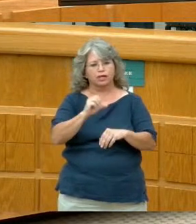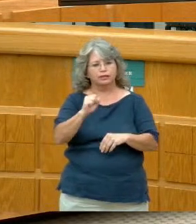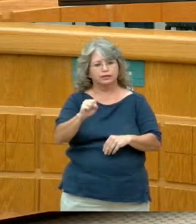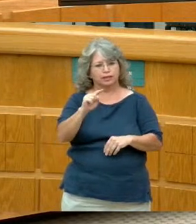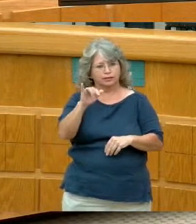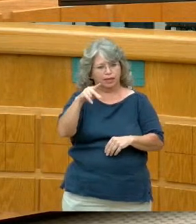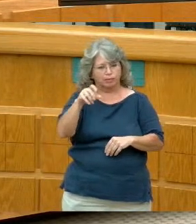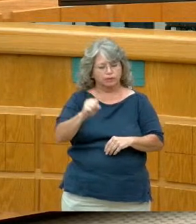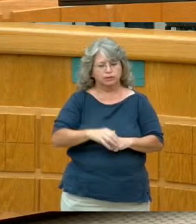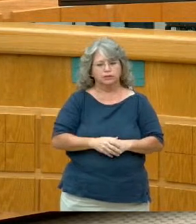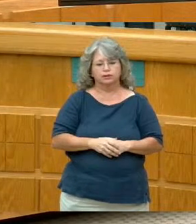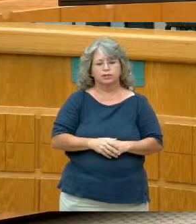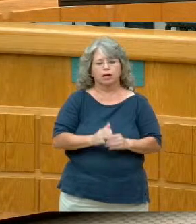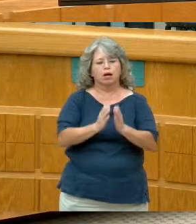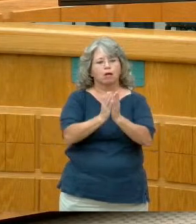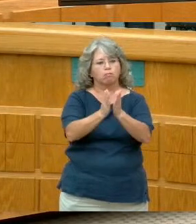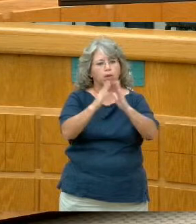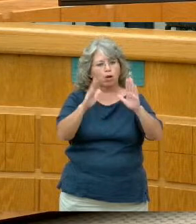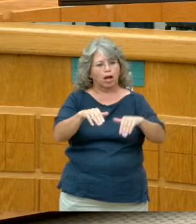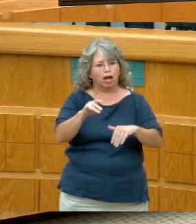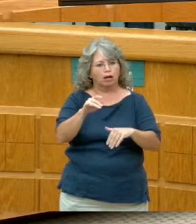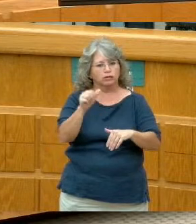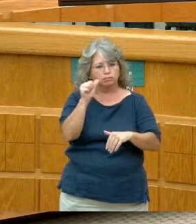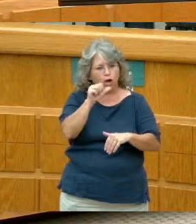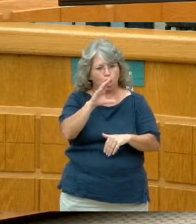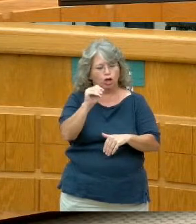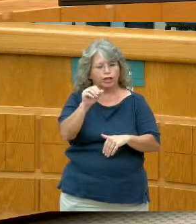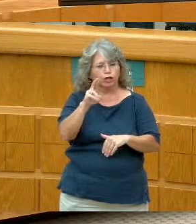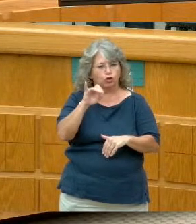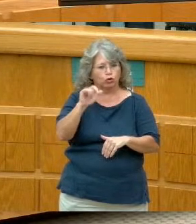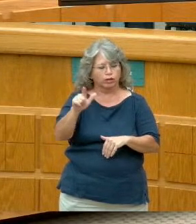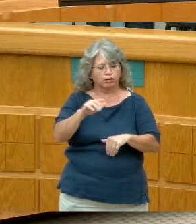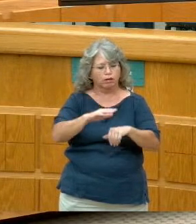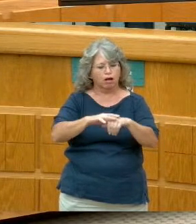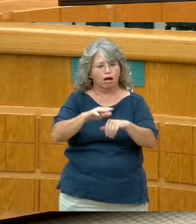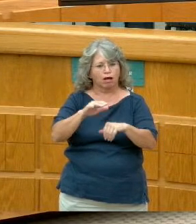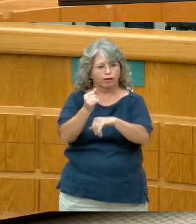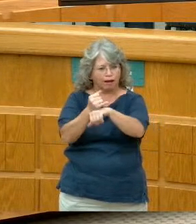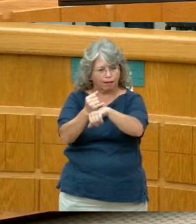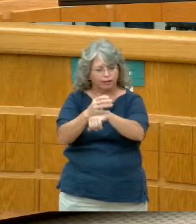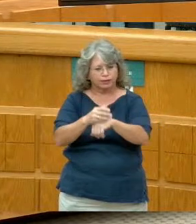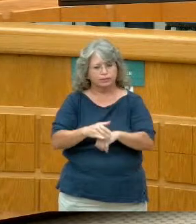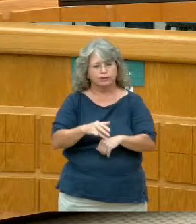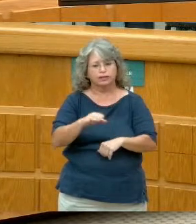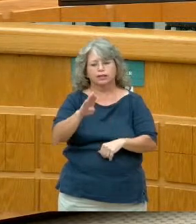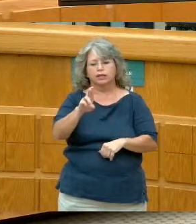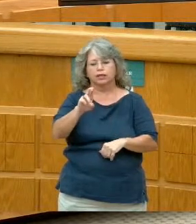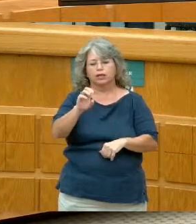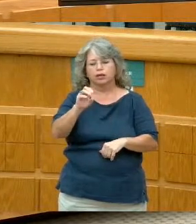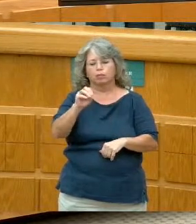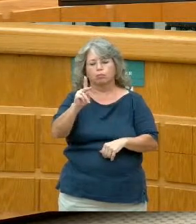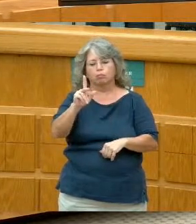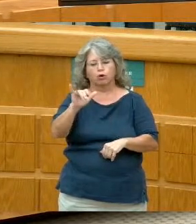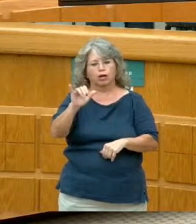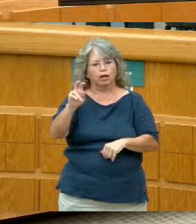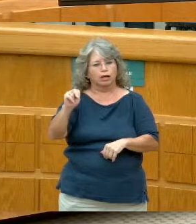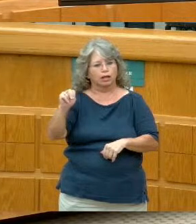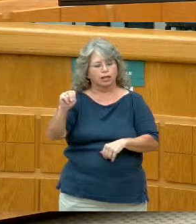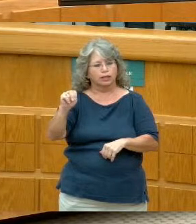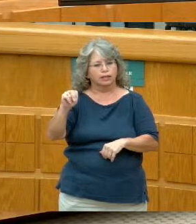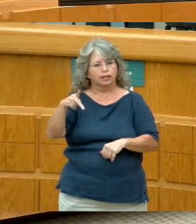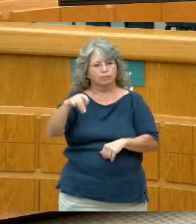Staples, 6646 South Staples, Boathouse Bar and Grill out on Leeward on the island, Brooklyn